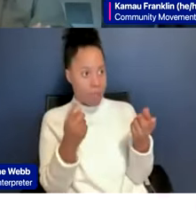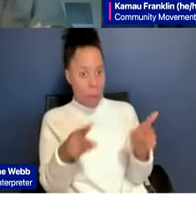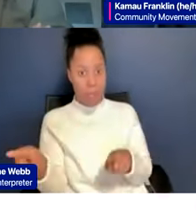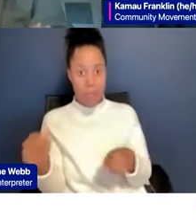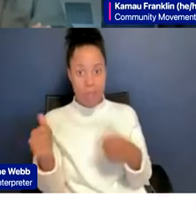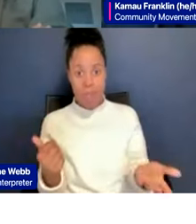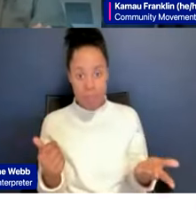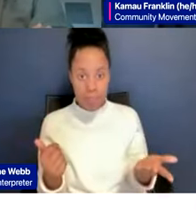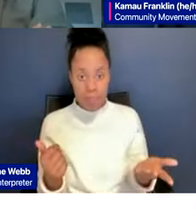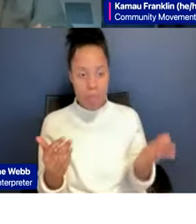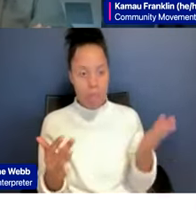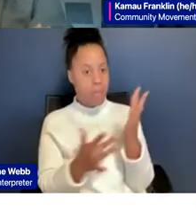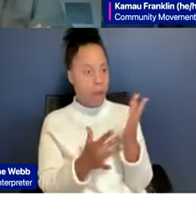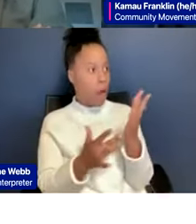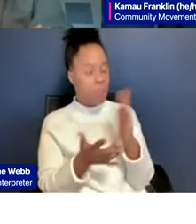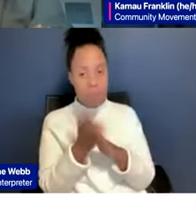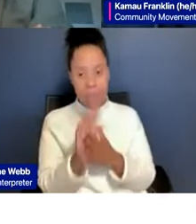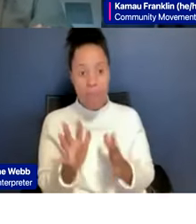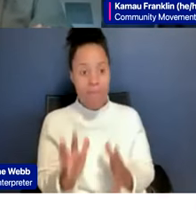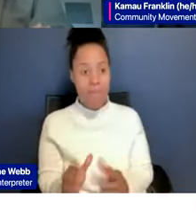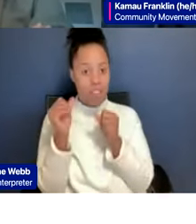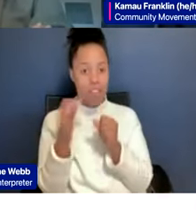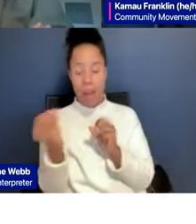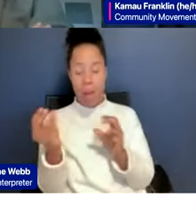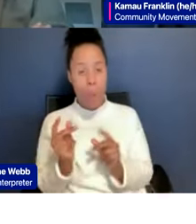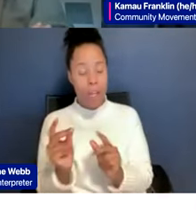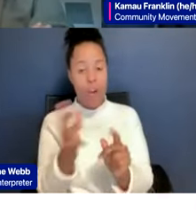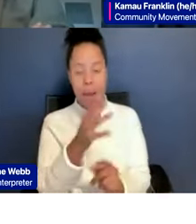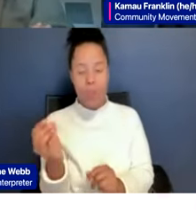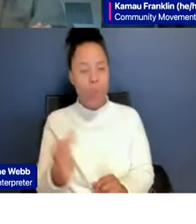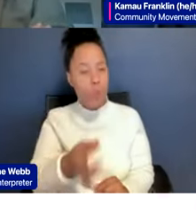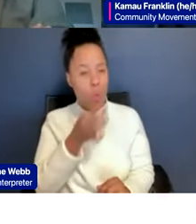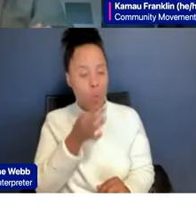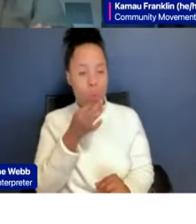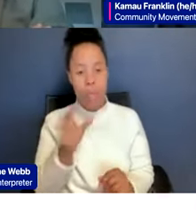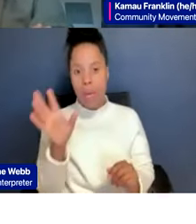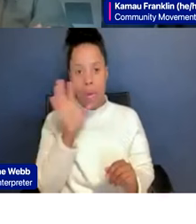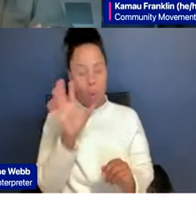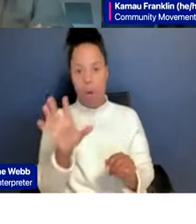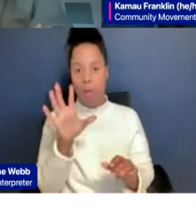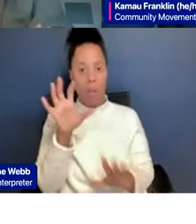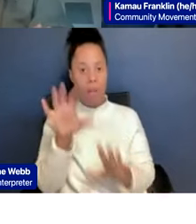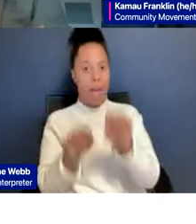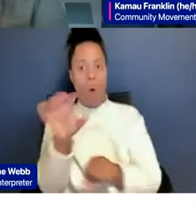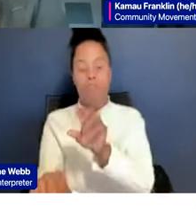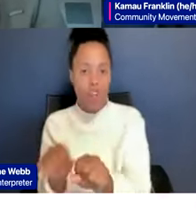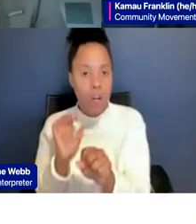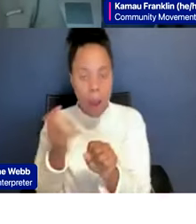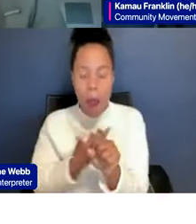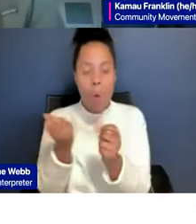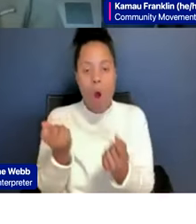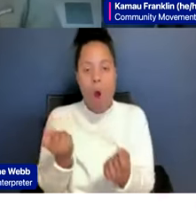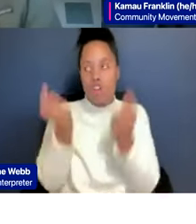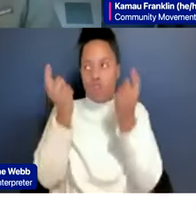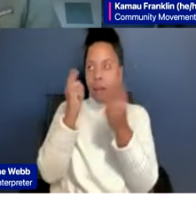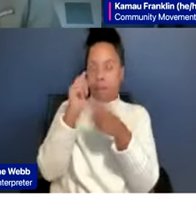Technology is becoming faster and quicker, and soon it will take over our kind of our understanding of the